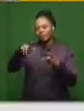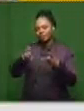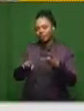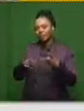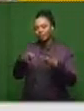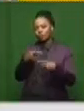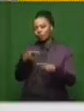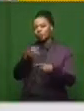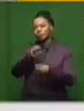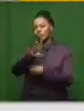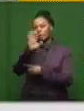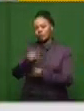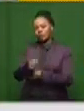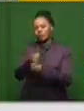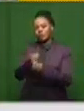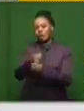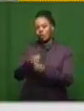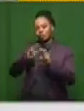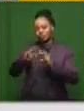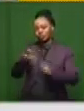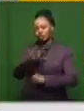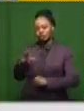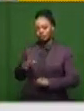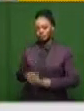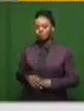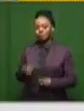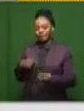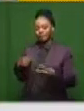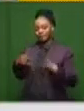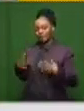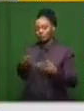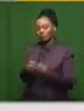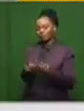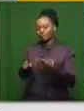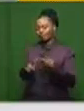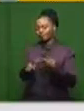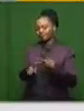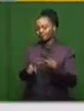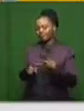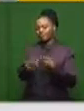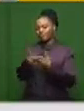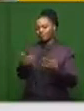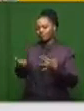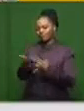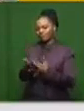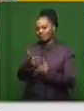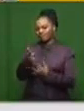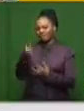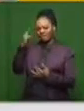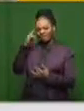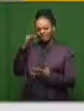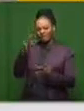Research Council. I'm going to start off with Professor Rees. Before the break we I'm not sure if you all still connected. think we may have